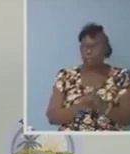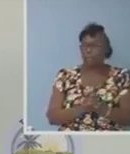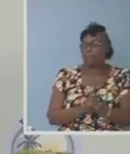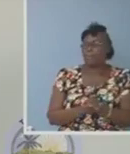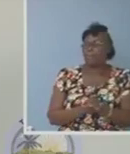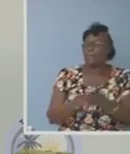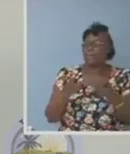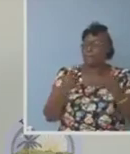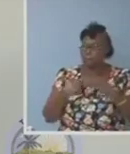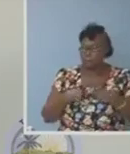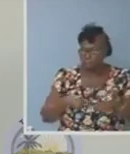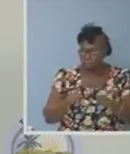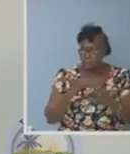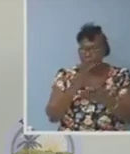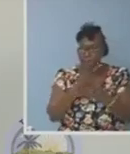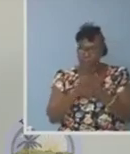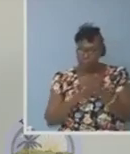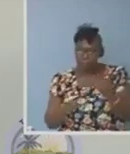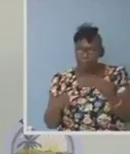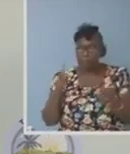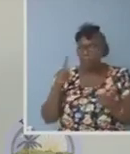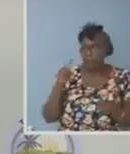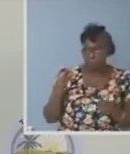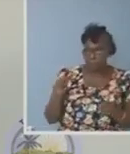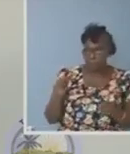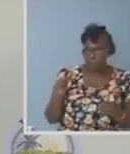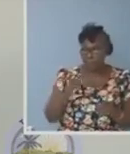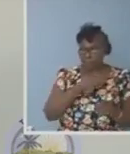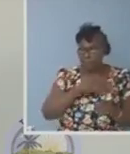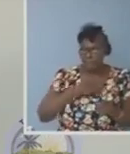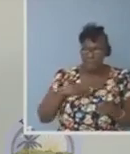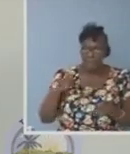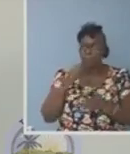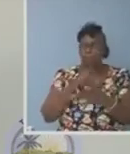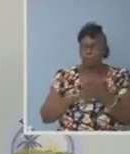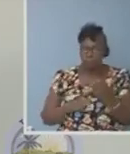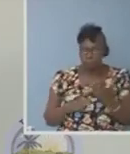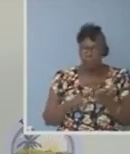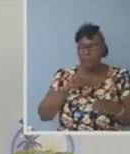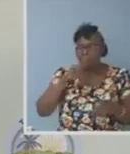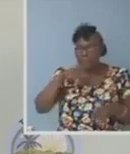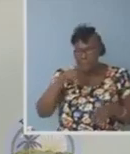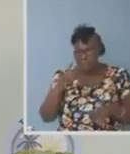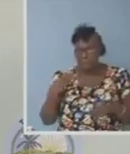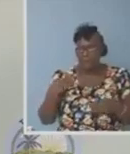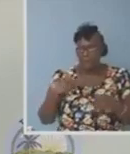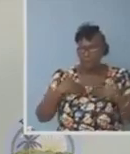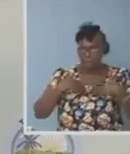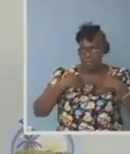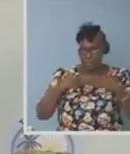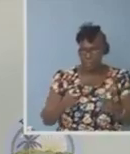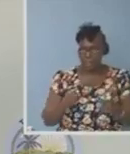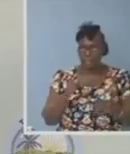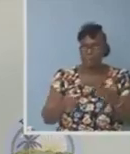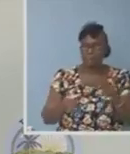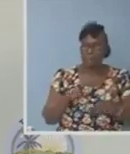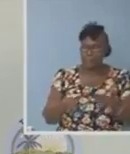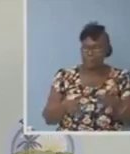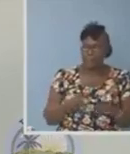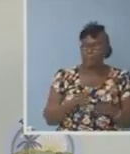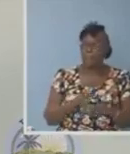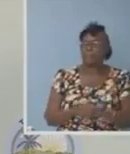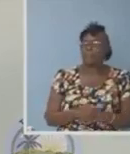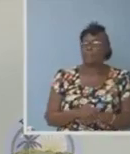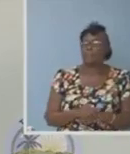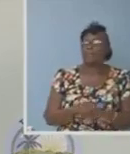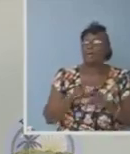taken, both from a tourism perspective and the initiatives that are being pursued by the health sector in terms of how we manage the